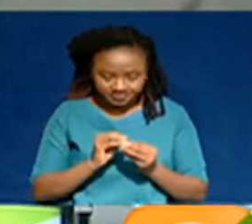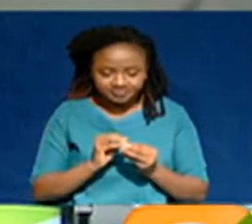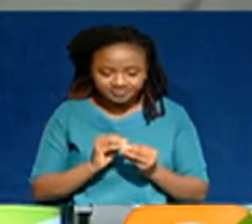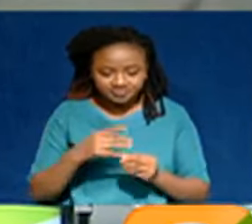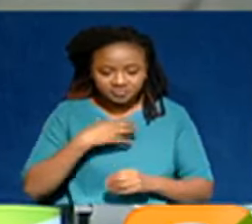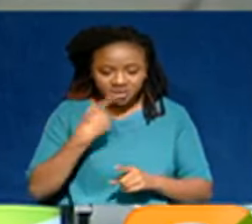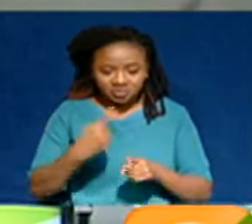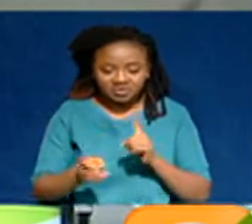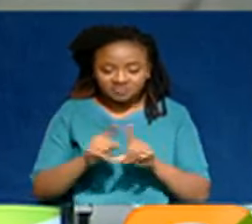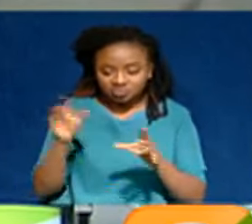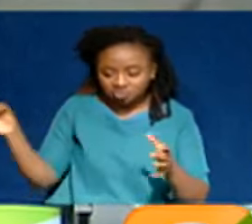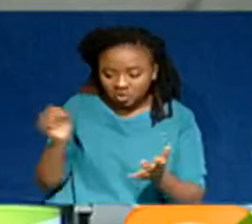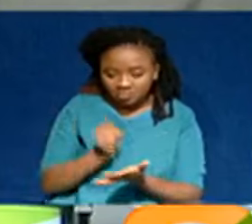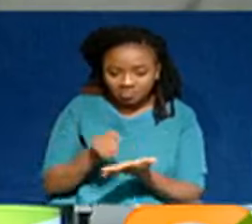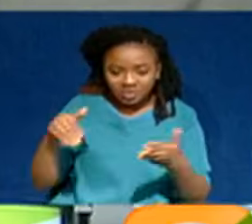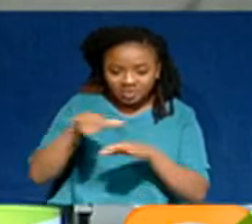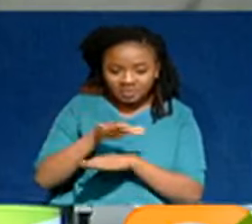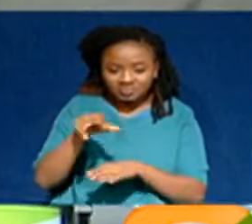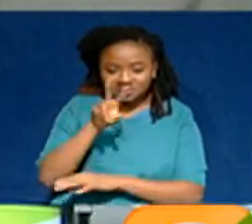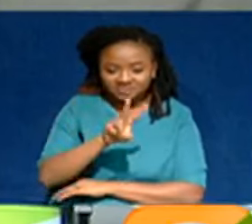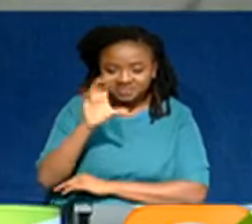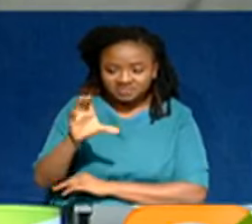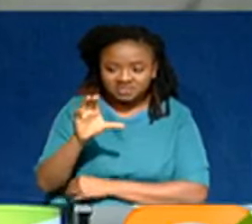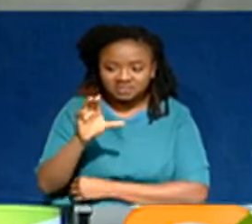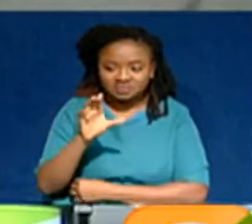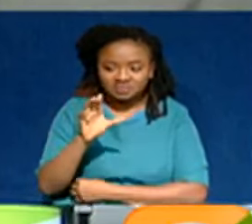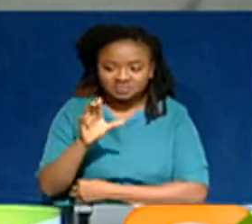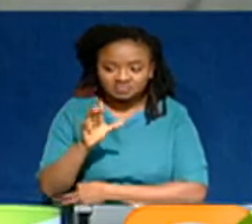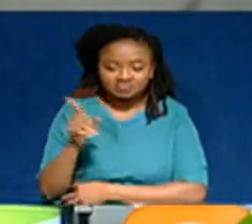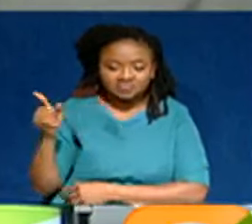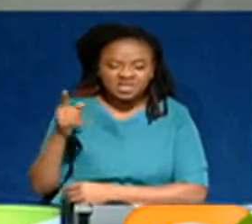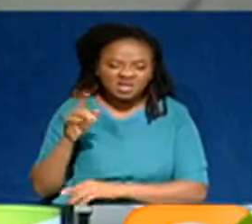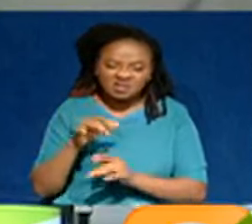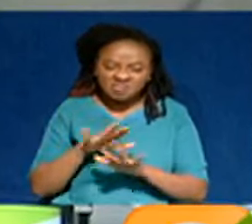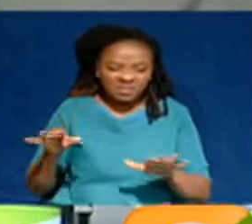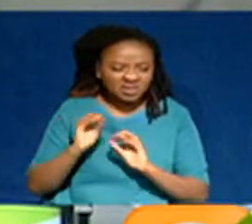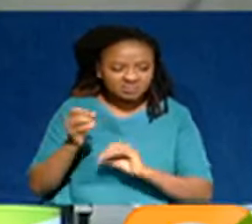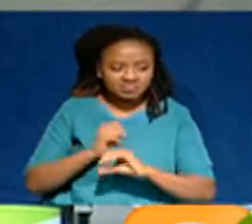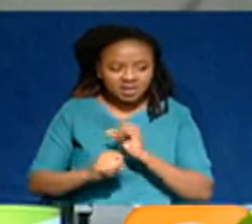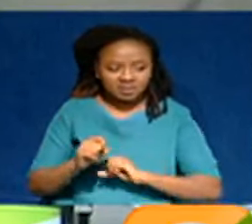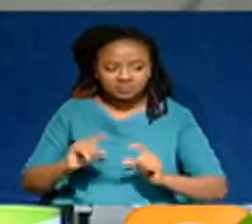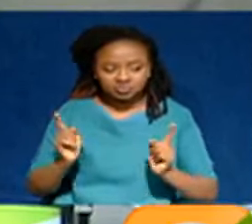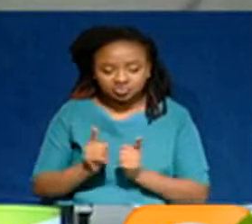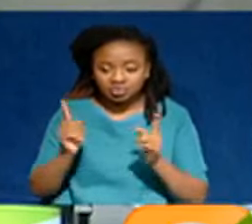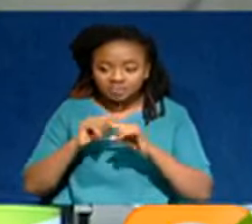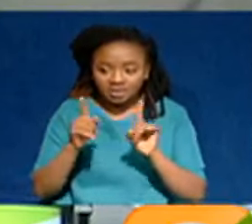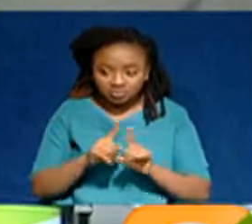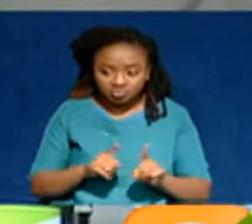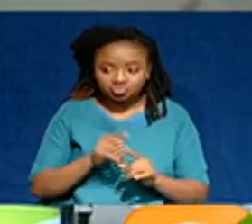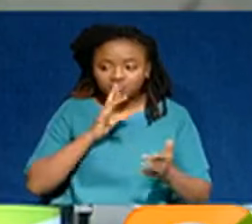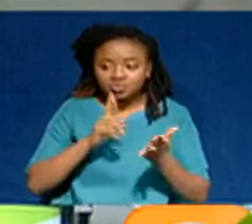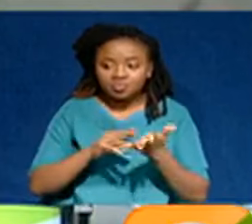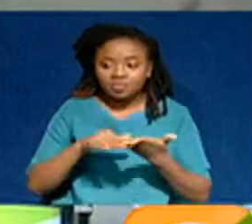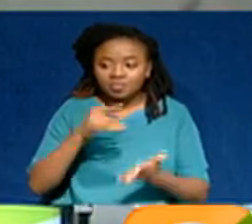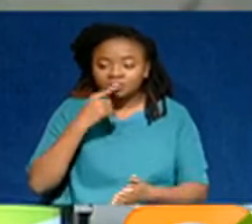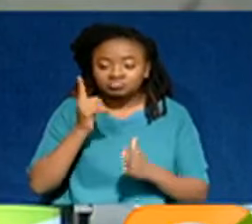has appointed the Deputy Vice-Chancellor Professor Waceke Wanjohi in an acting capacity while he is away. But as Mary Muoki reports, the